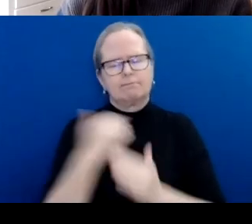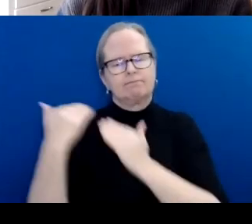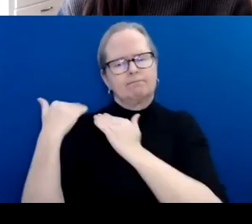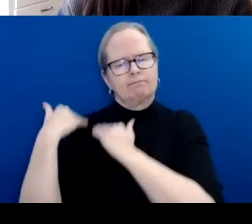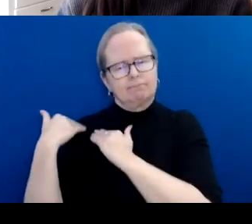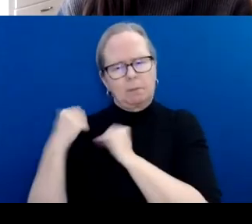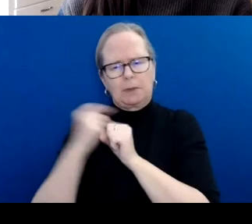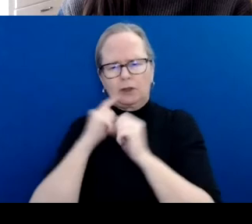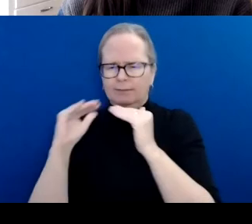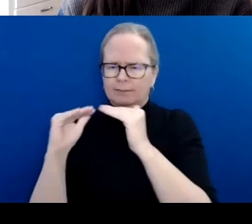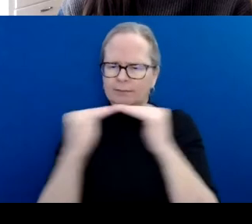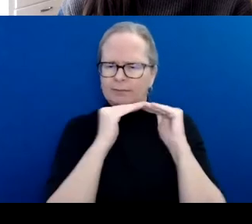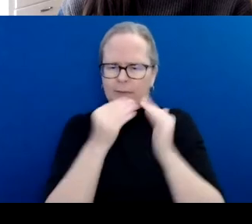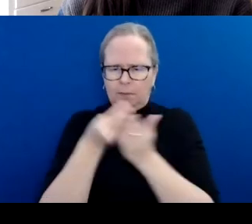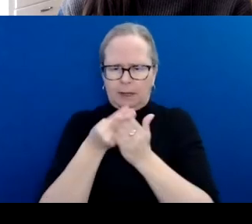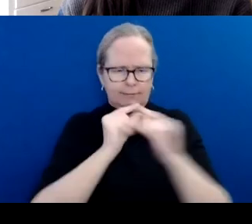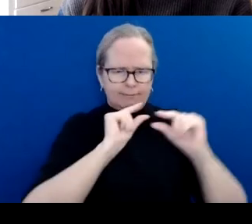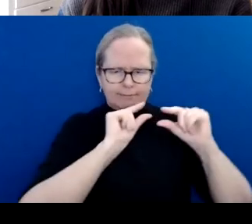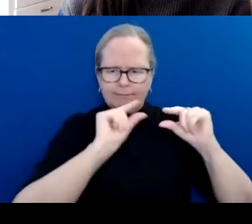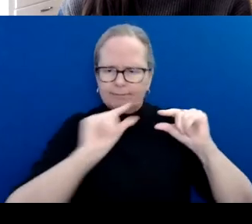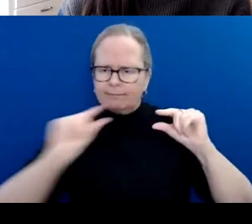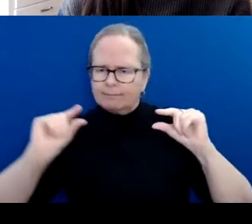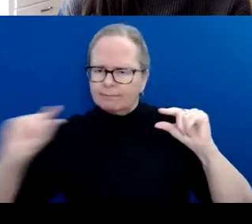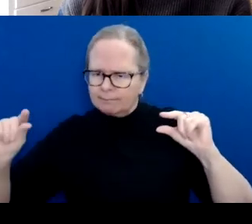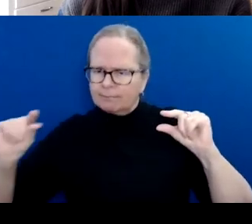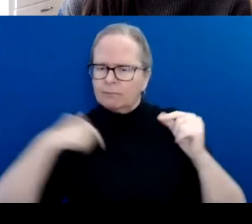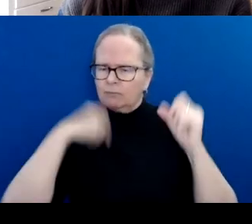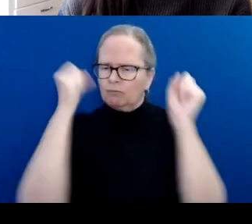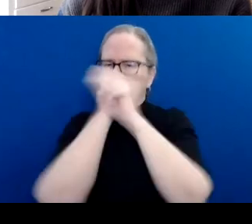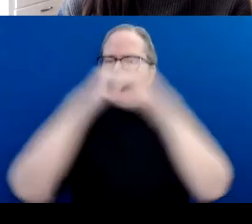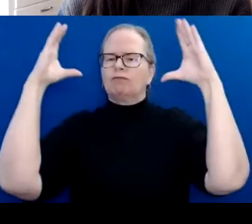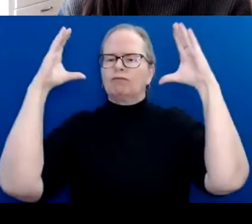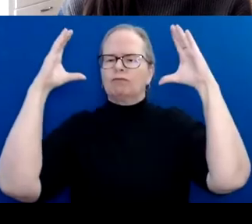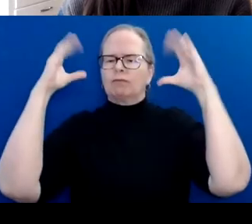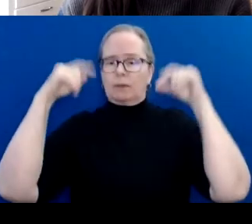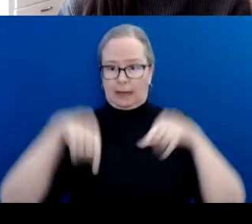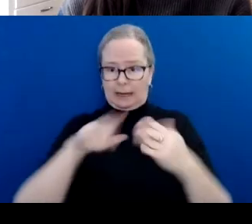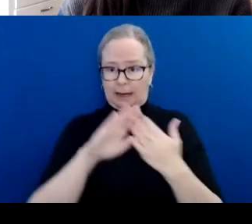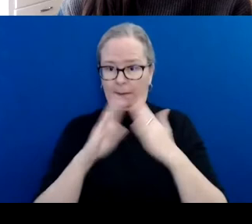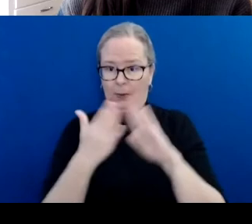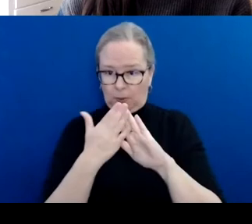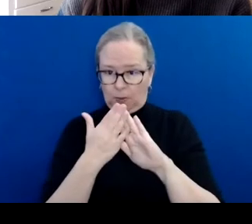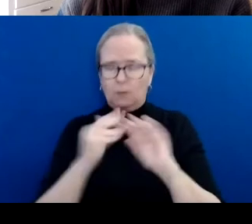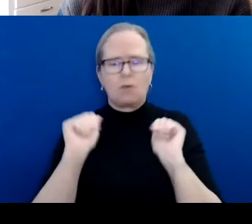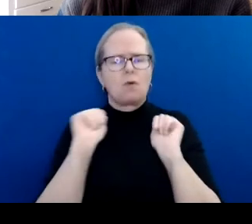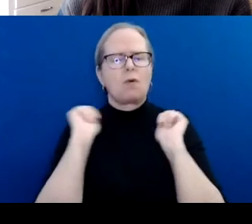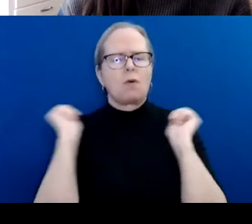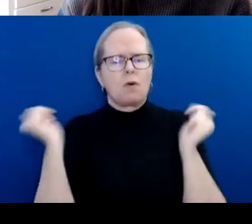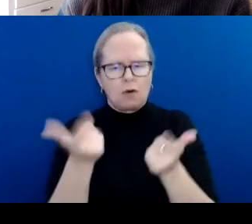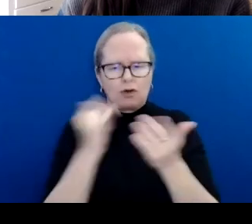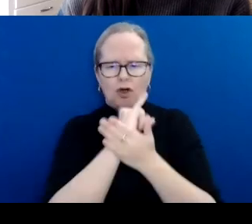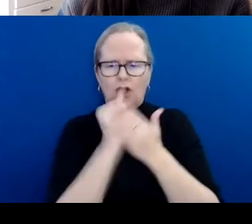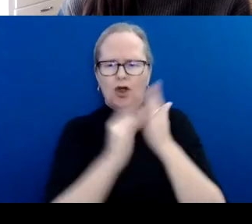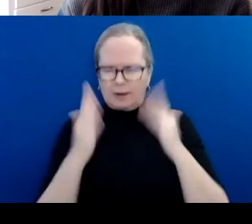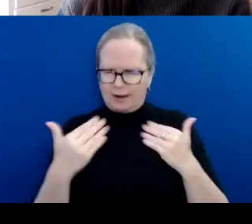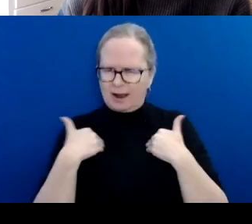We envision a city where all artists have the freedom, agency, and platform to share and amplify their